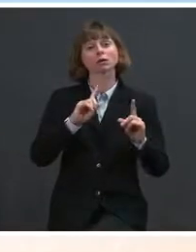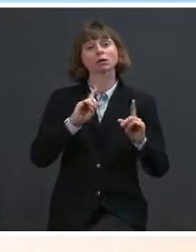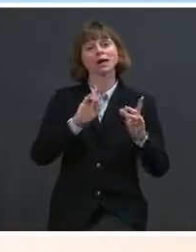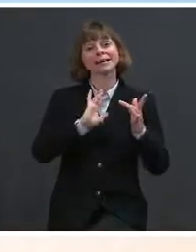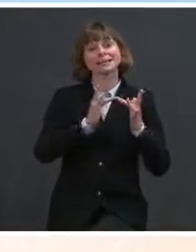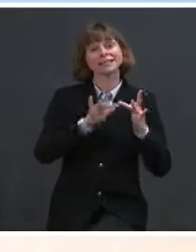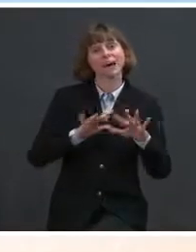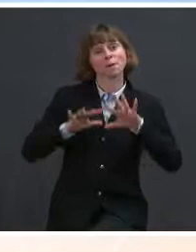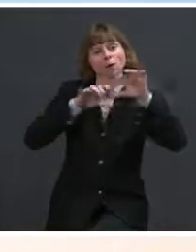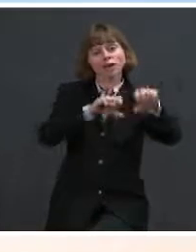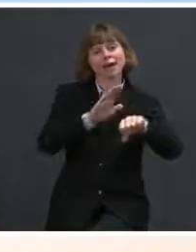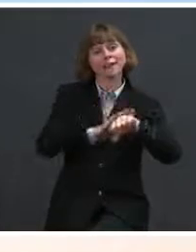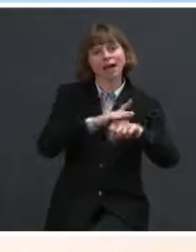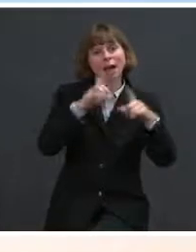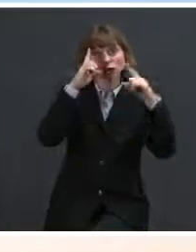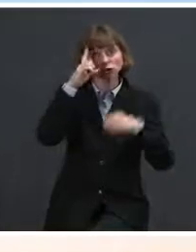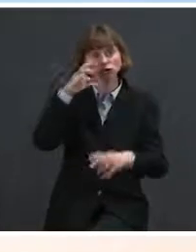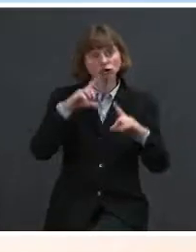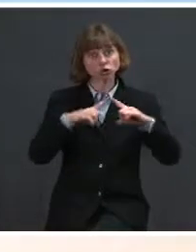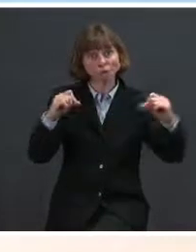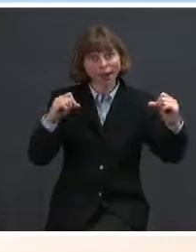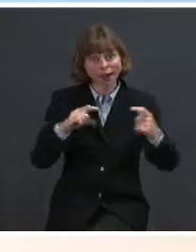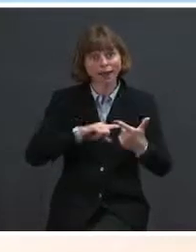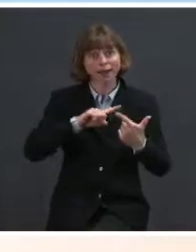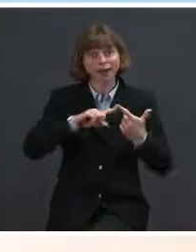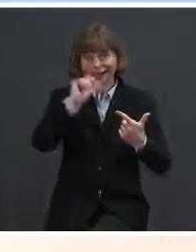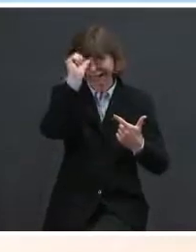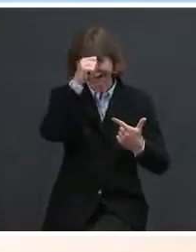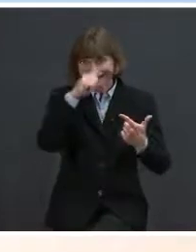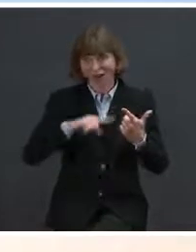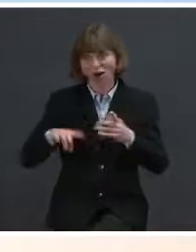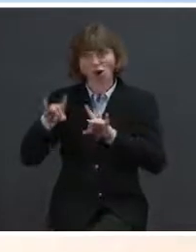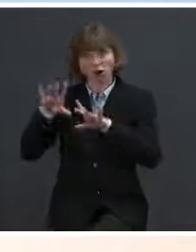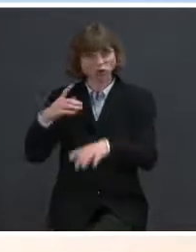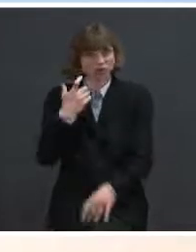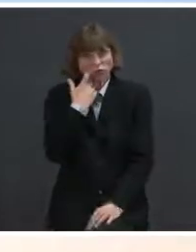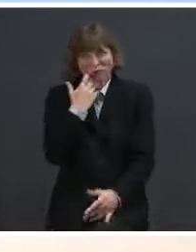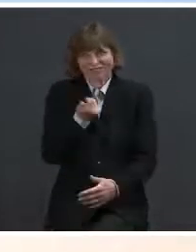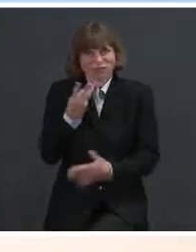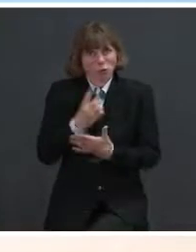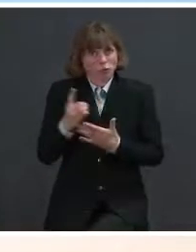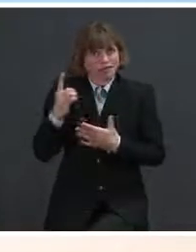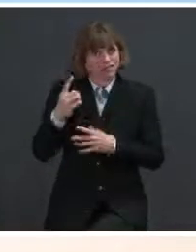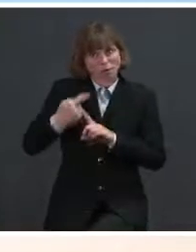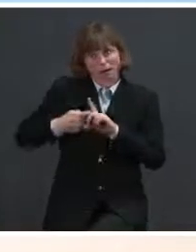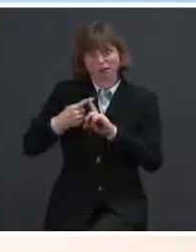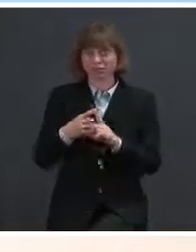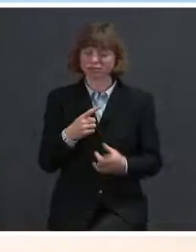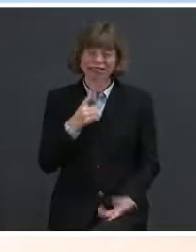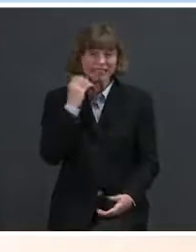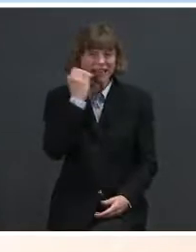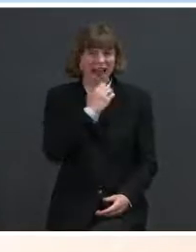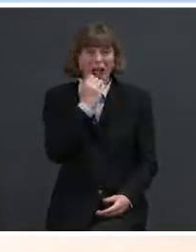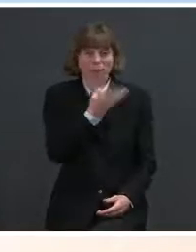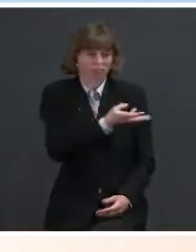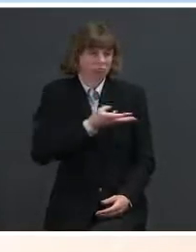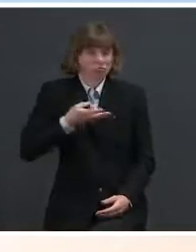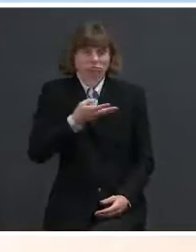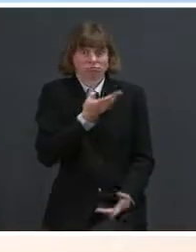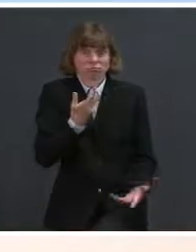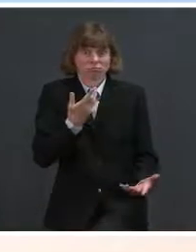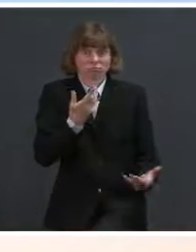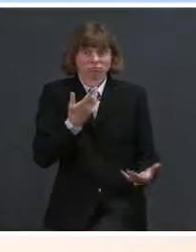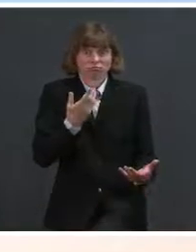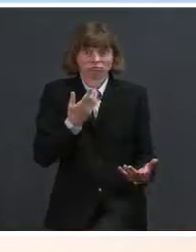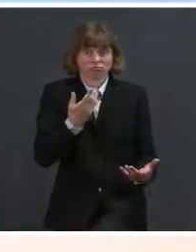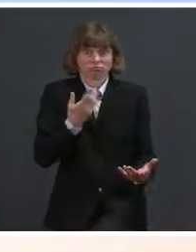India, and Australia just in the past few weeks and months. So this is a common challenge that we face from both state